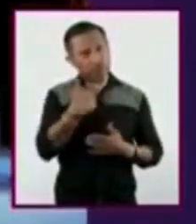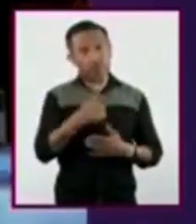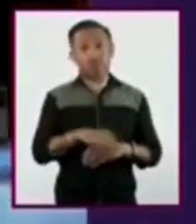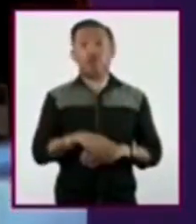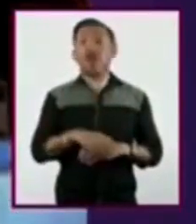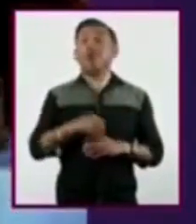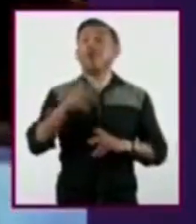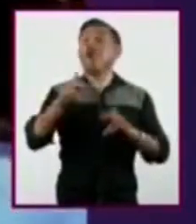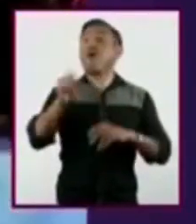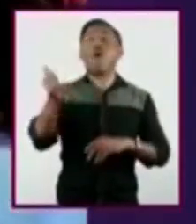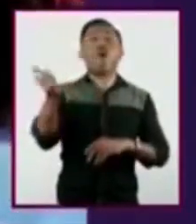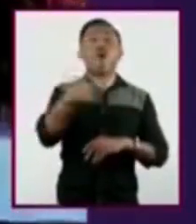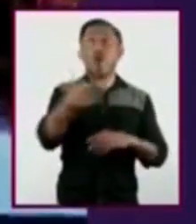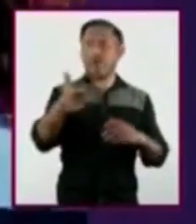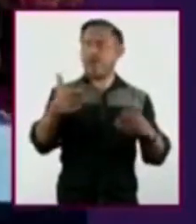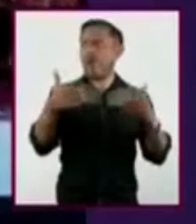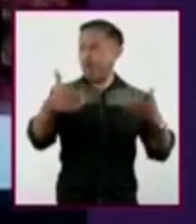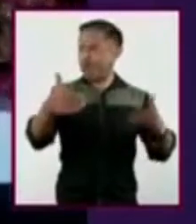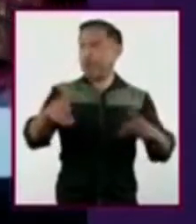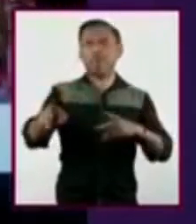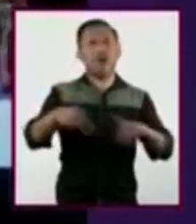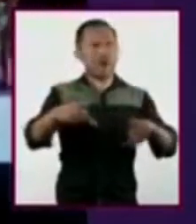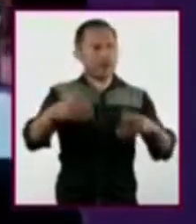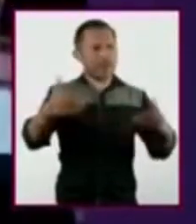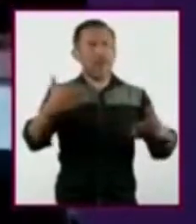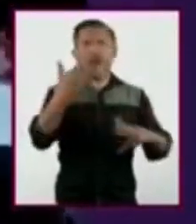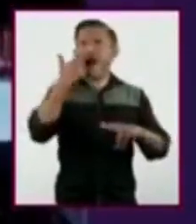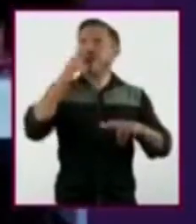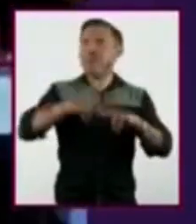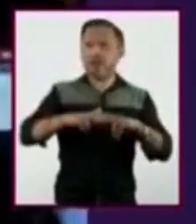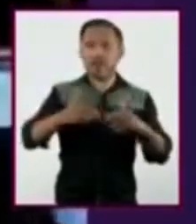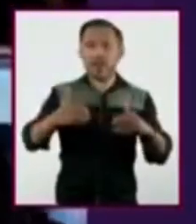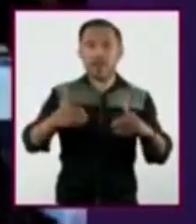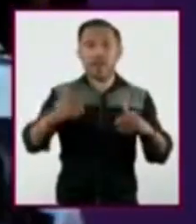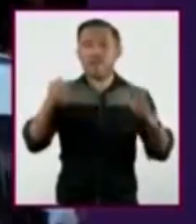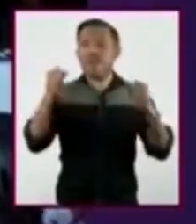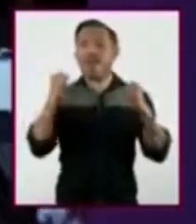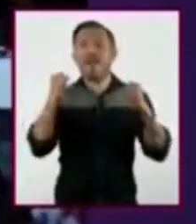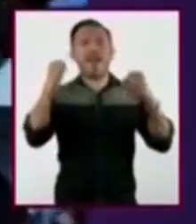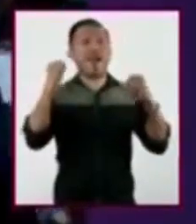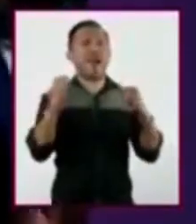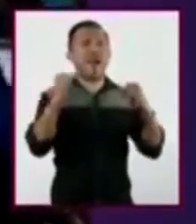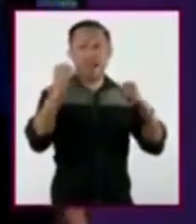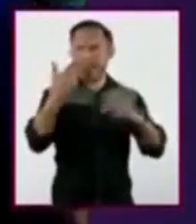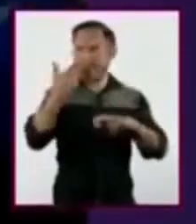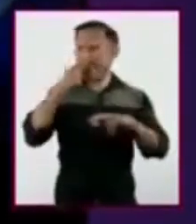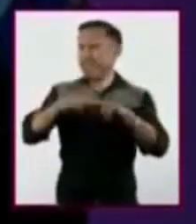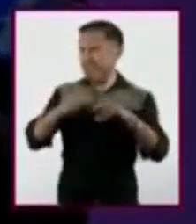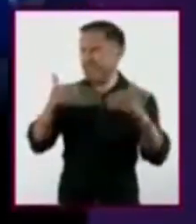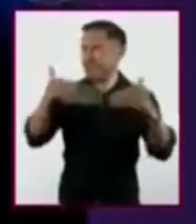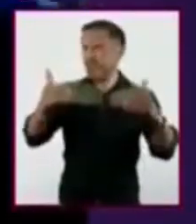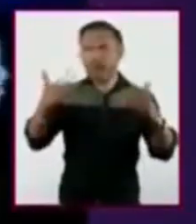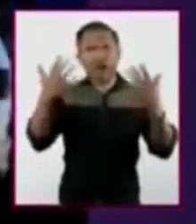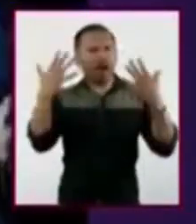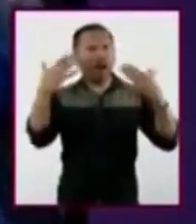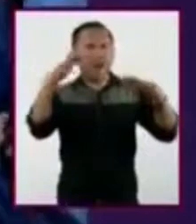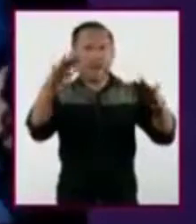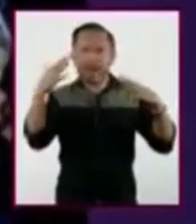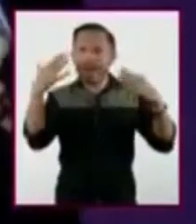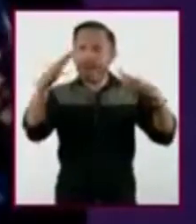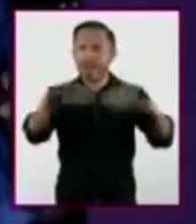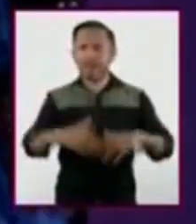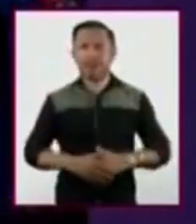Everyone, go on with the party, please. Everyone, Dizzy. Have fun. Dance! Yes. Have fun! Yes!